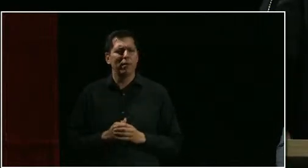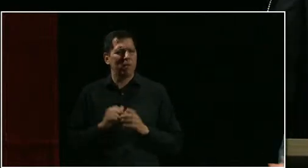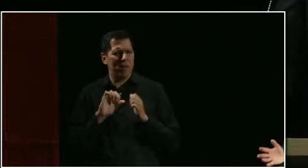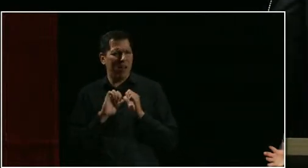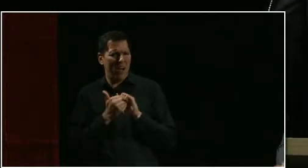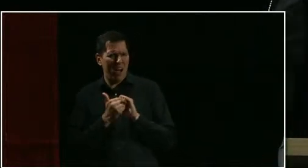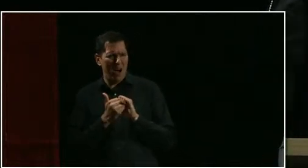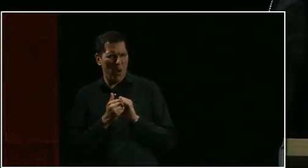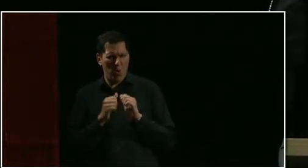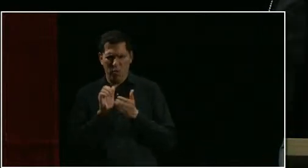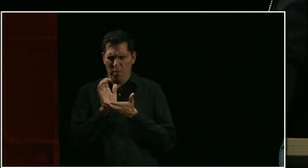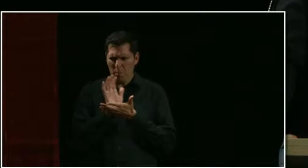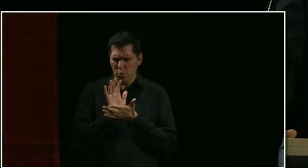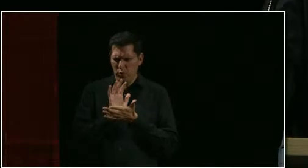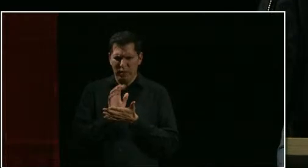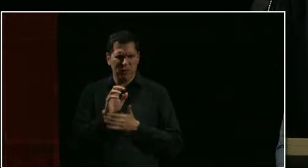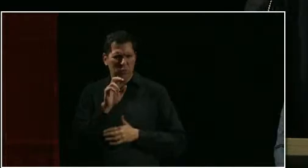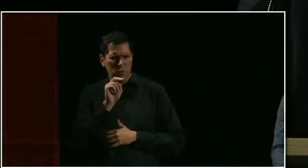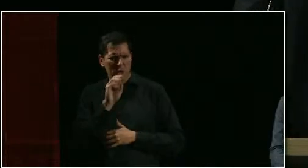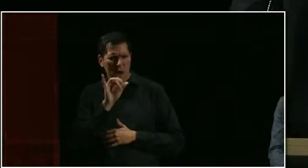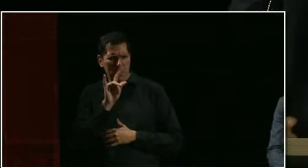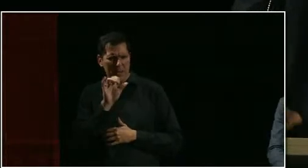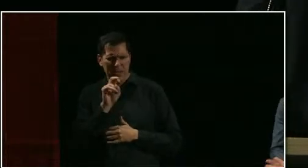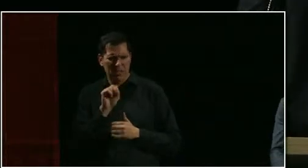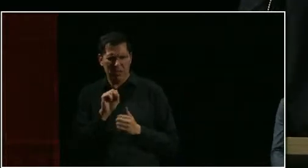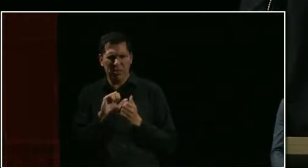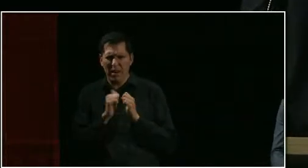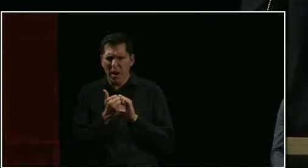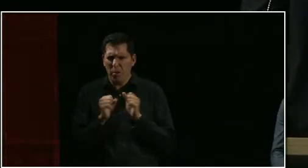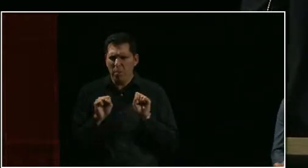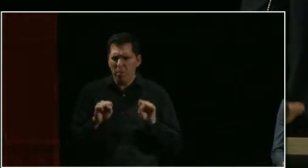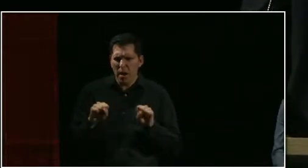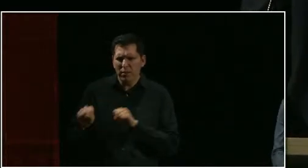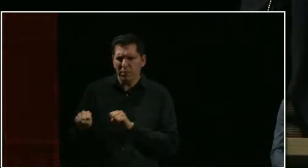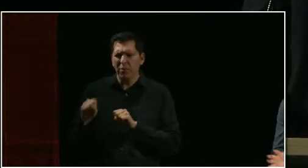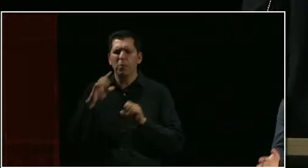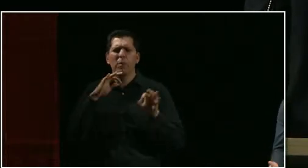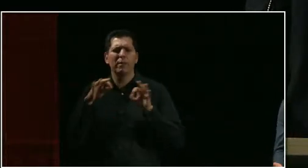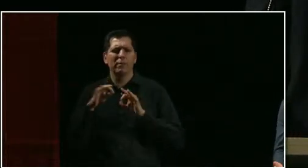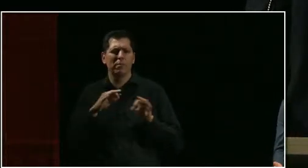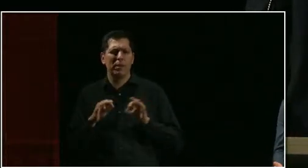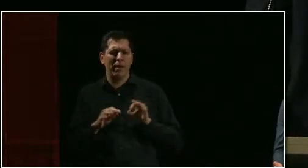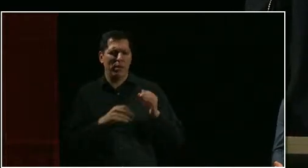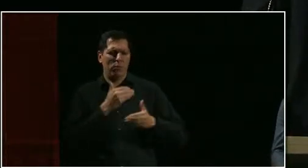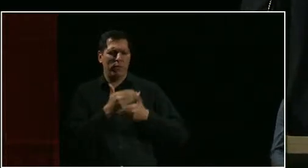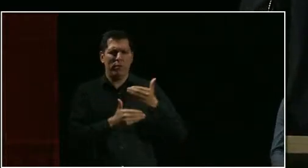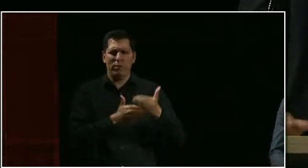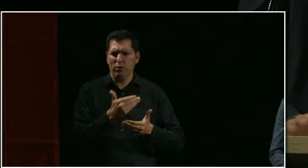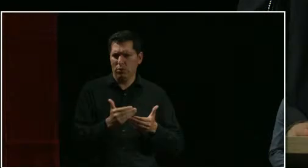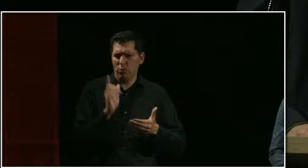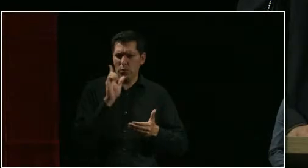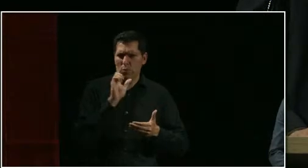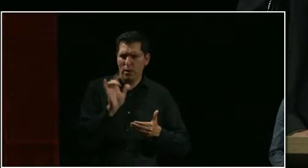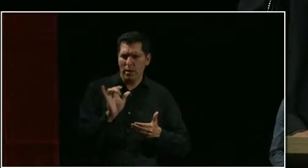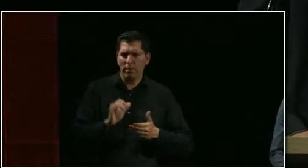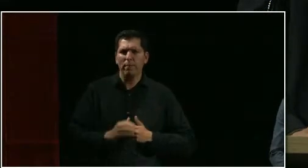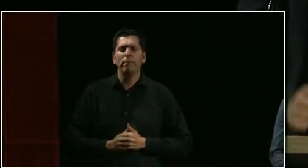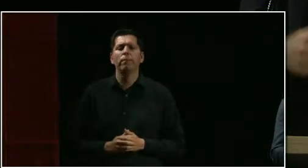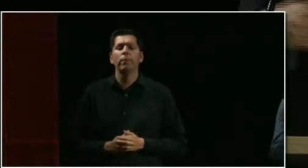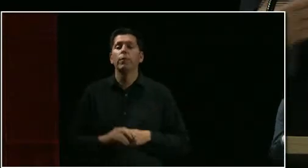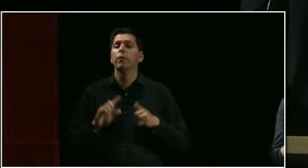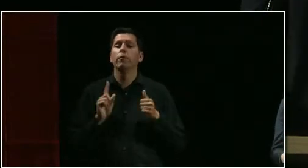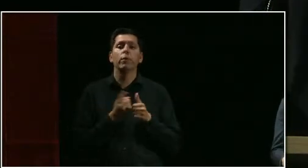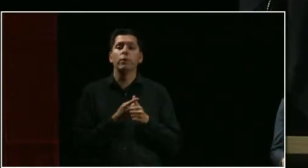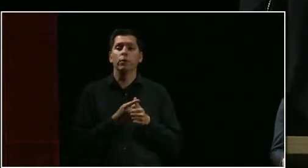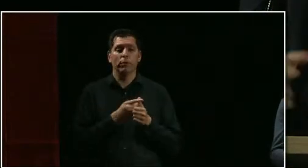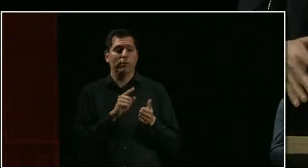here? How do these nominations come into play? So I want to just give a little overview of our process and how we get to this point. First step is that